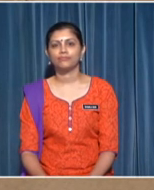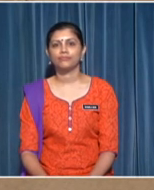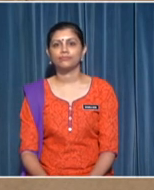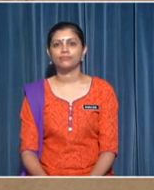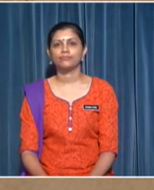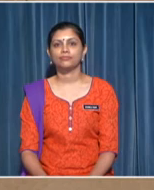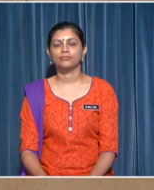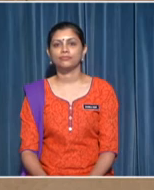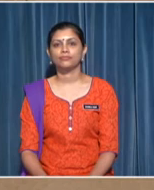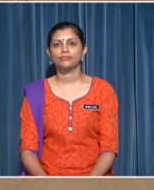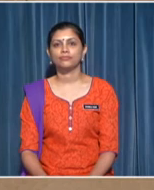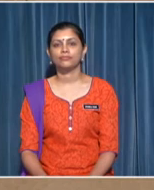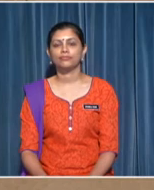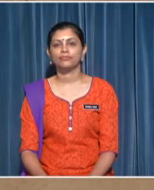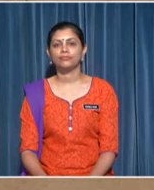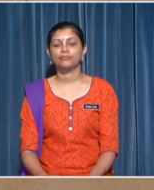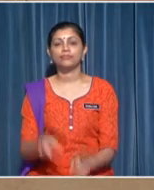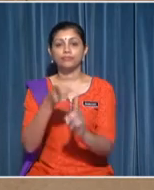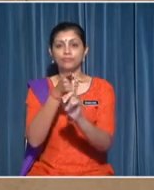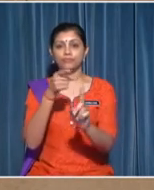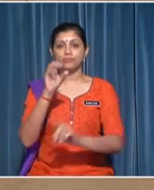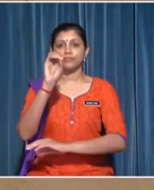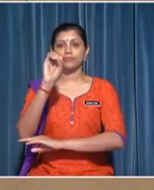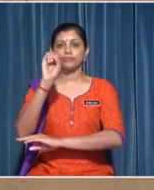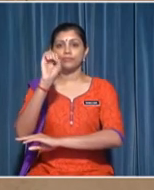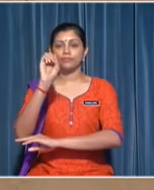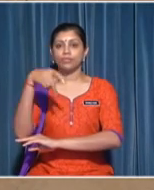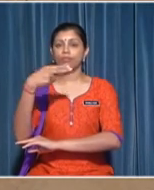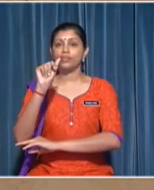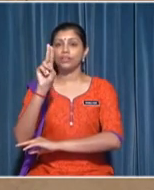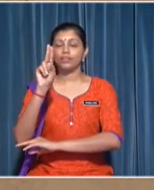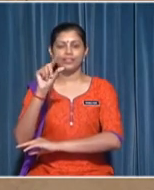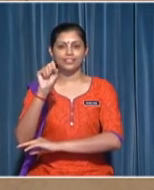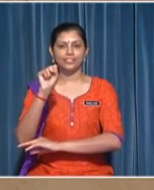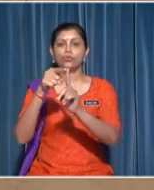into the stomach. Okay.